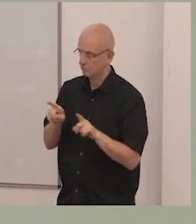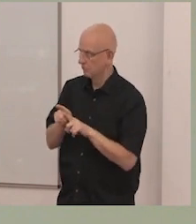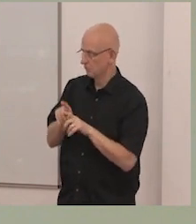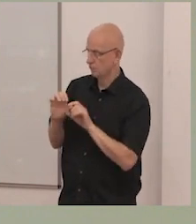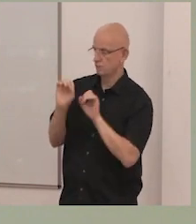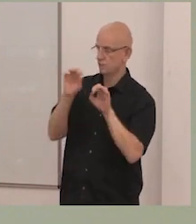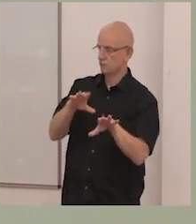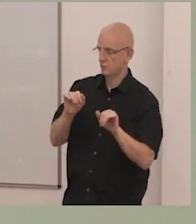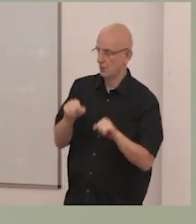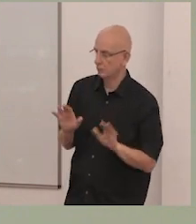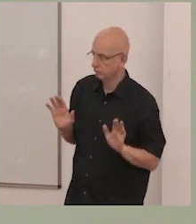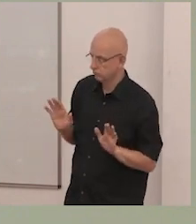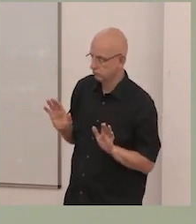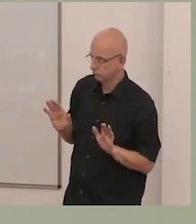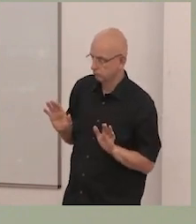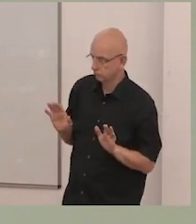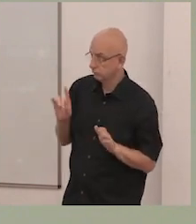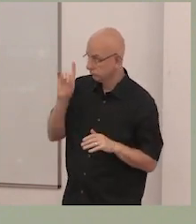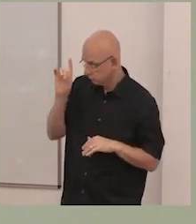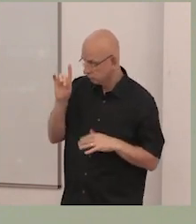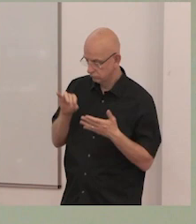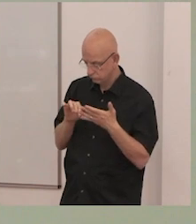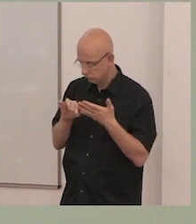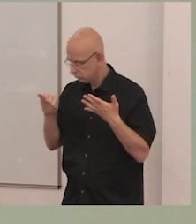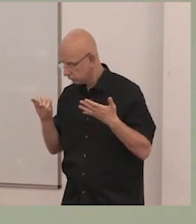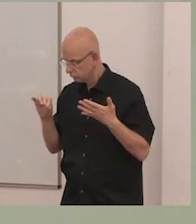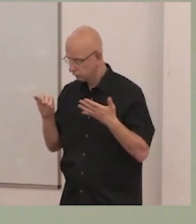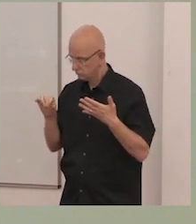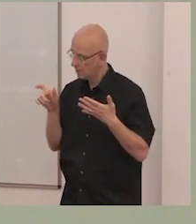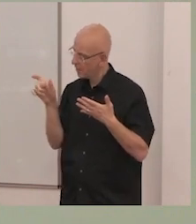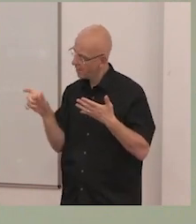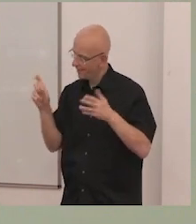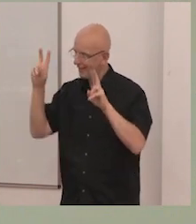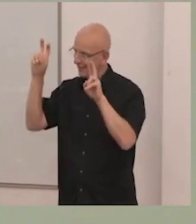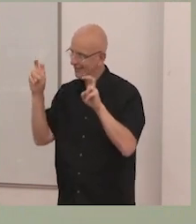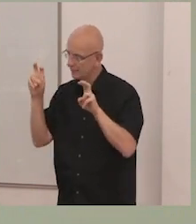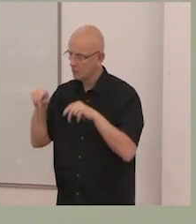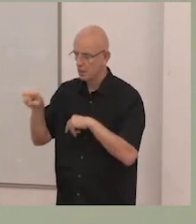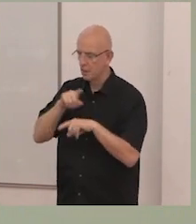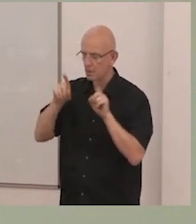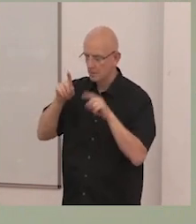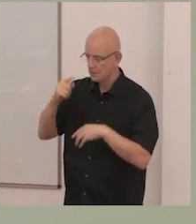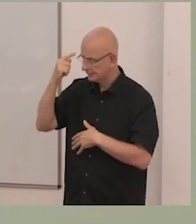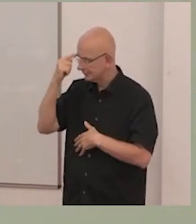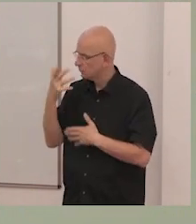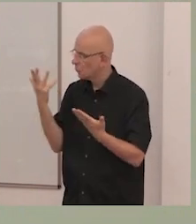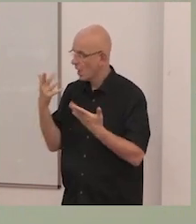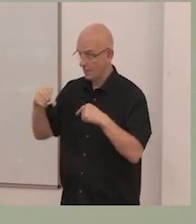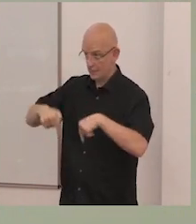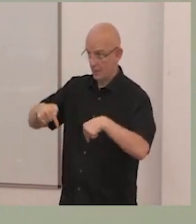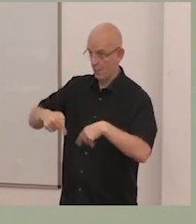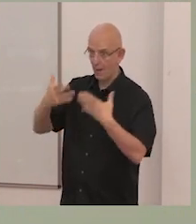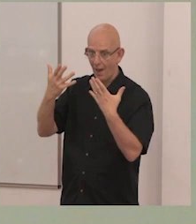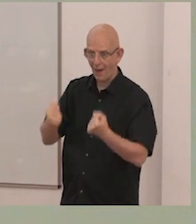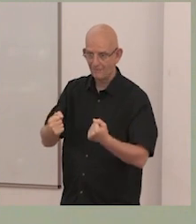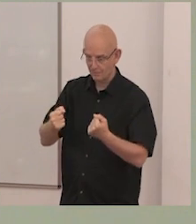attention should be paid to transforming existing institutions with a focus on small residential care facilities organized around the